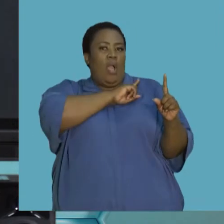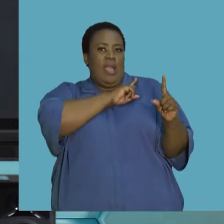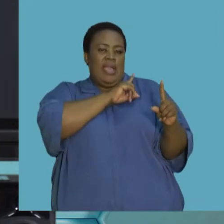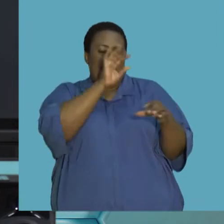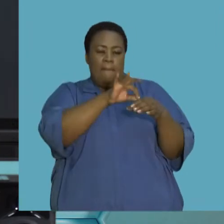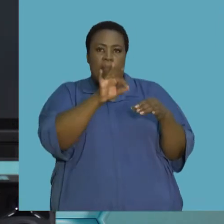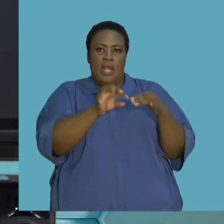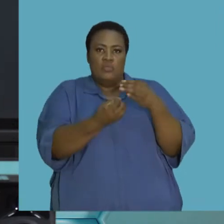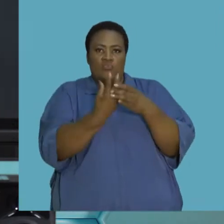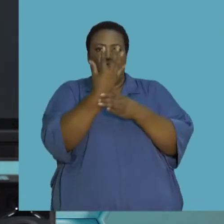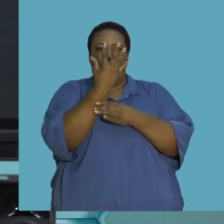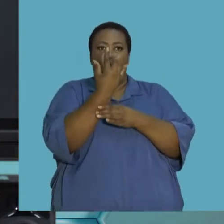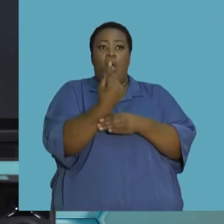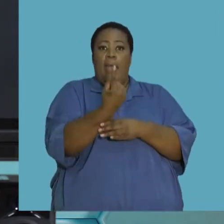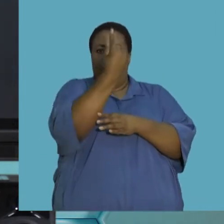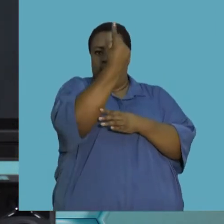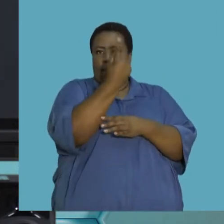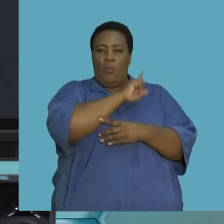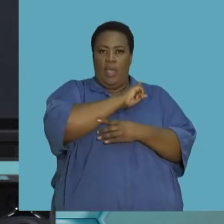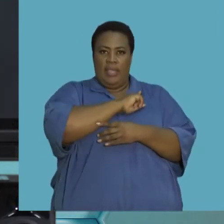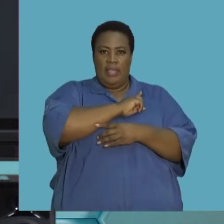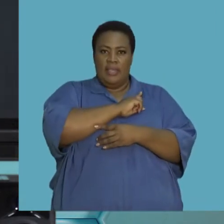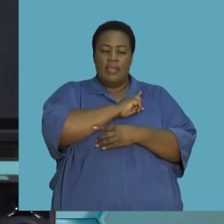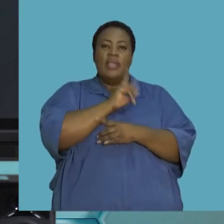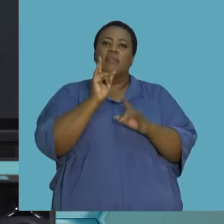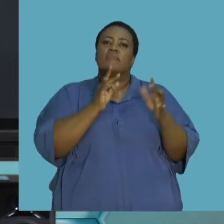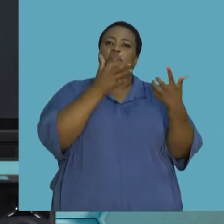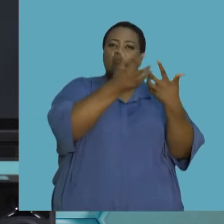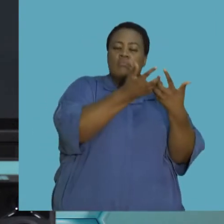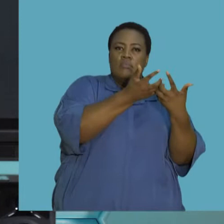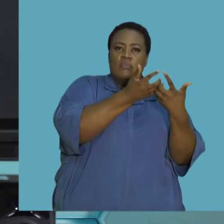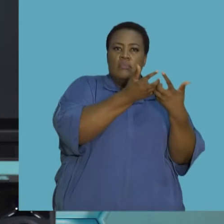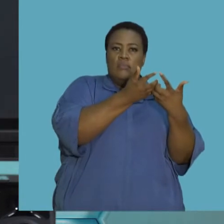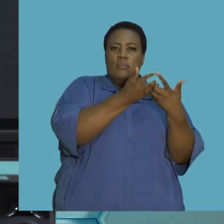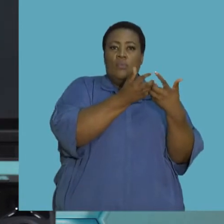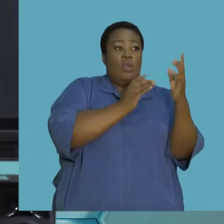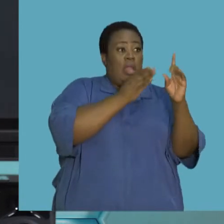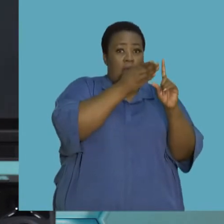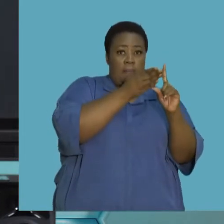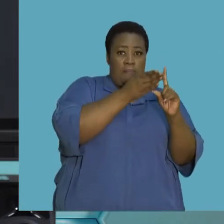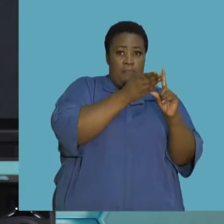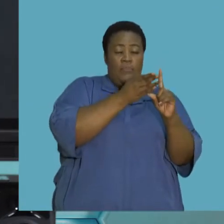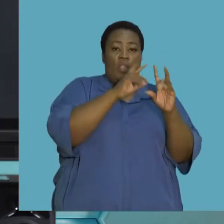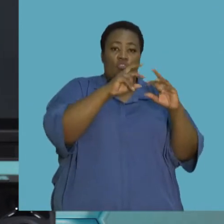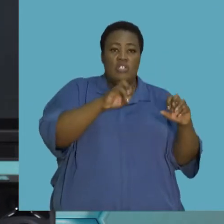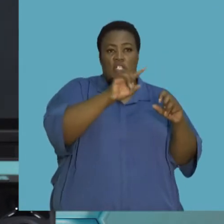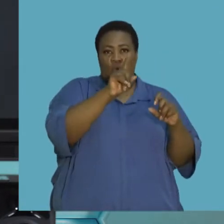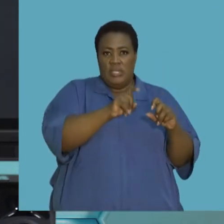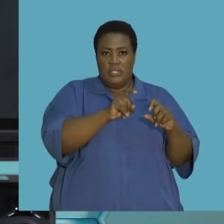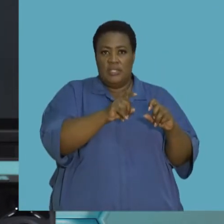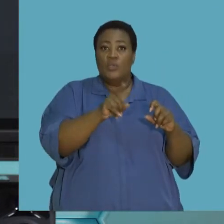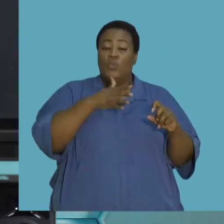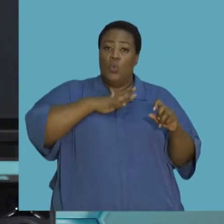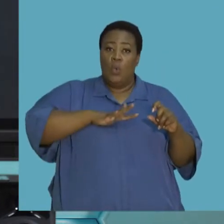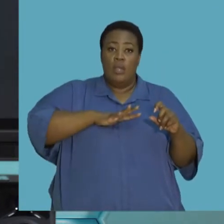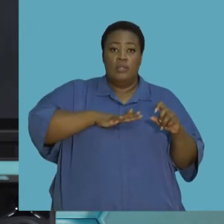It talks to the hypothesis. It talks to our research question as well. So the aim is essentially the intention of